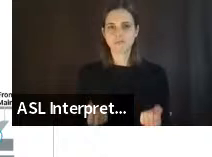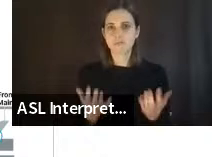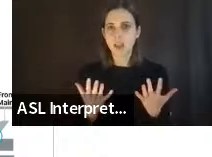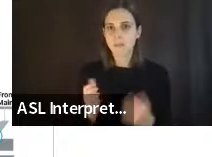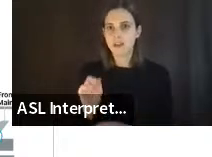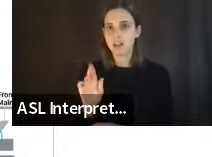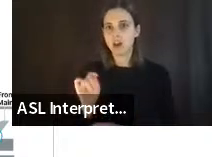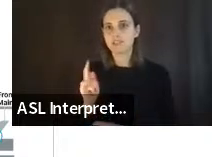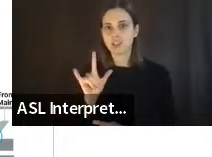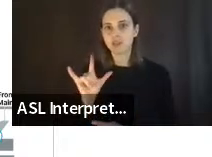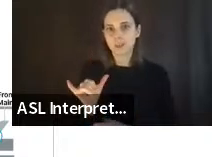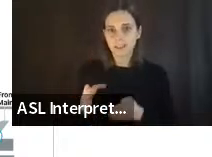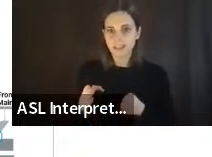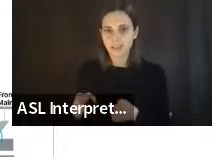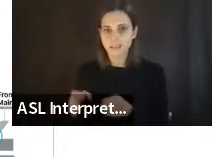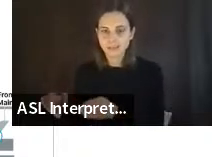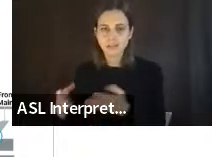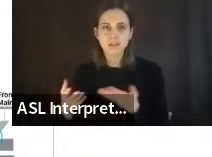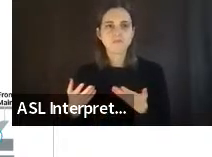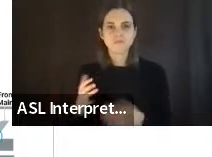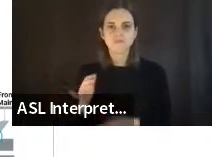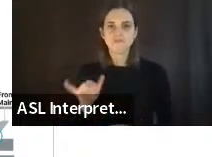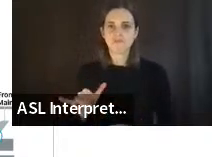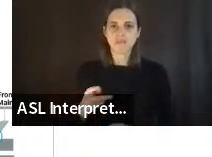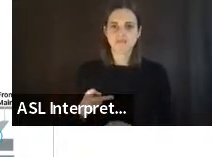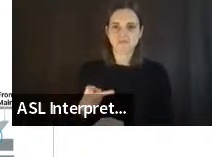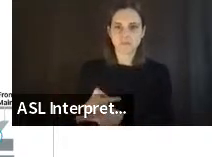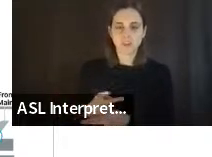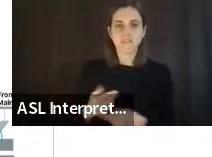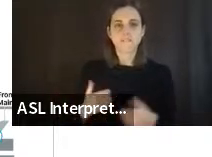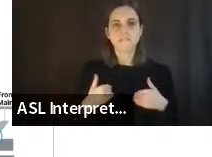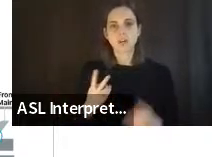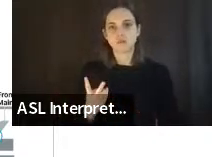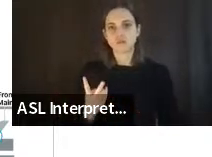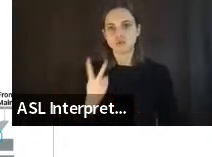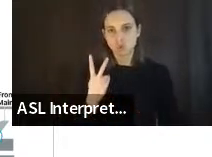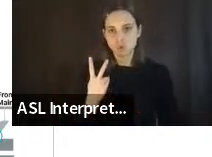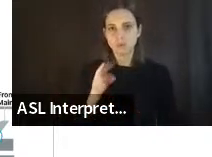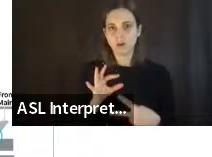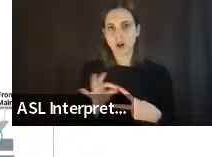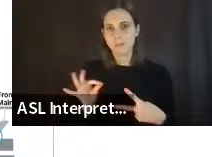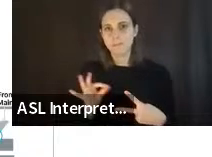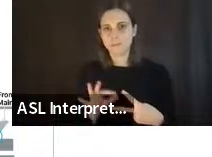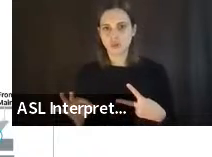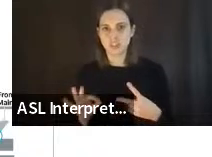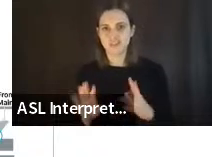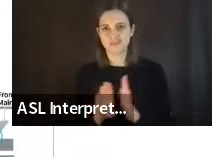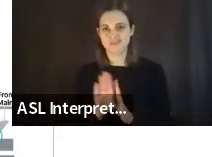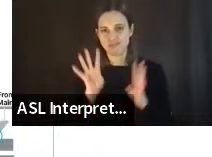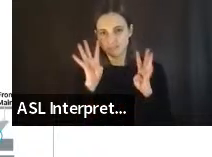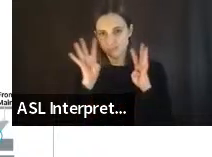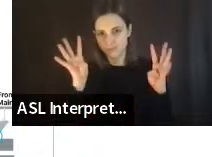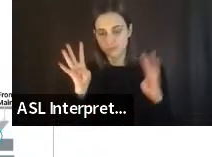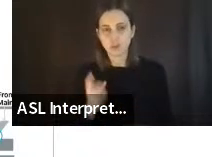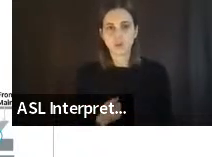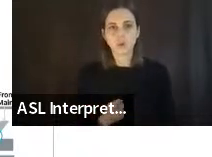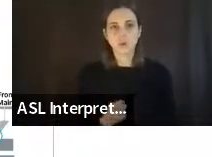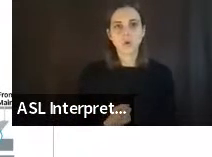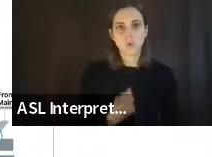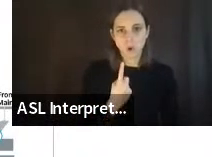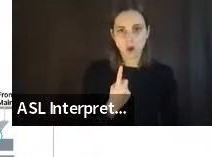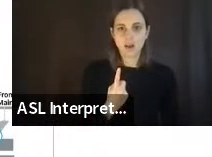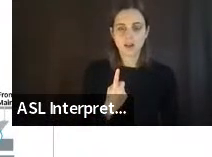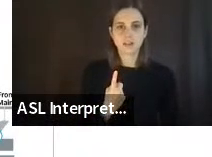north and south, still occur. We've developed 2 auxiliary lane options, a one aux lane option. You can see across the